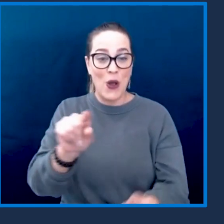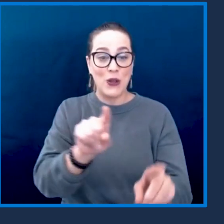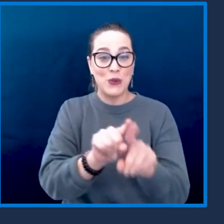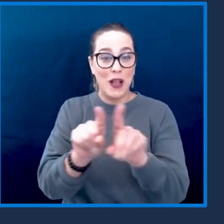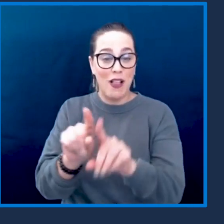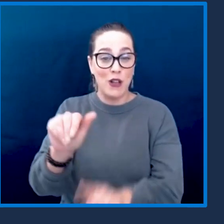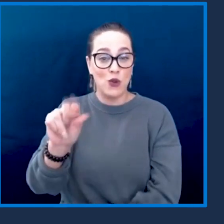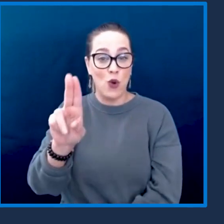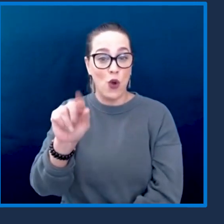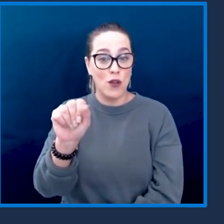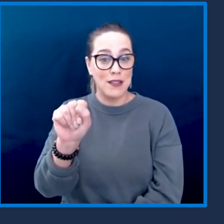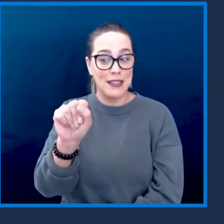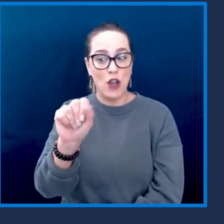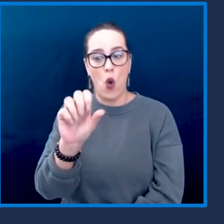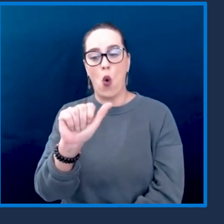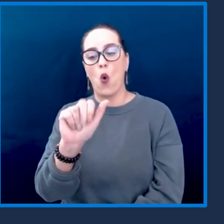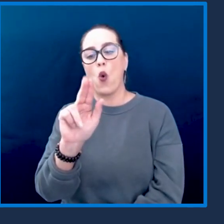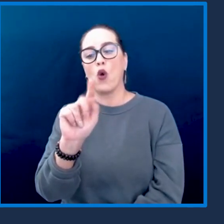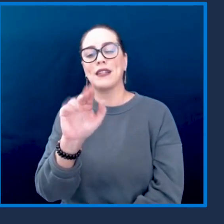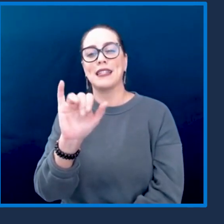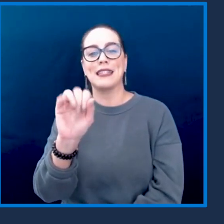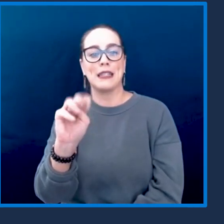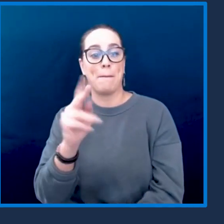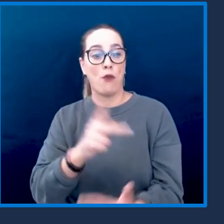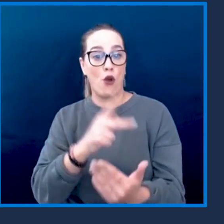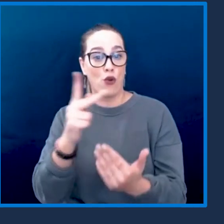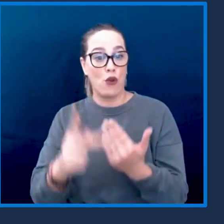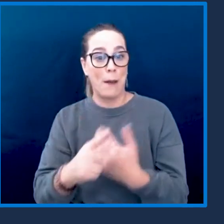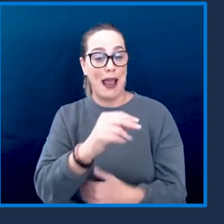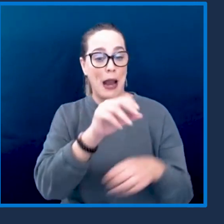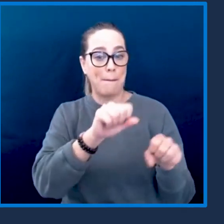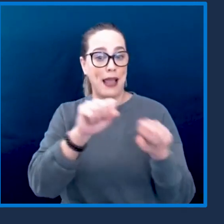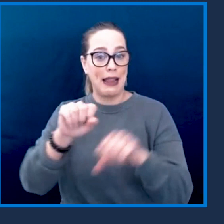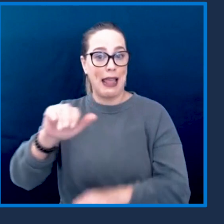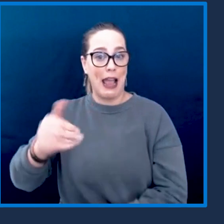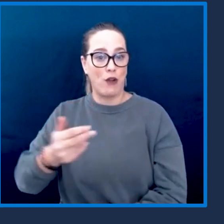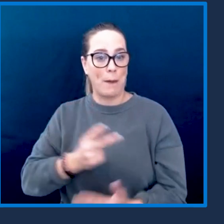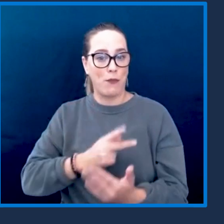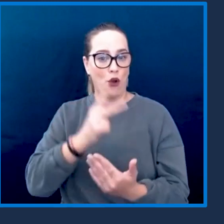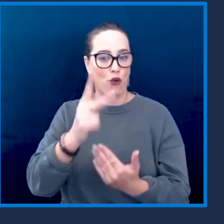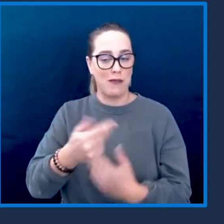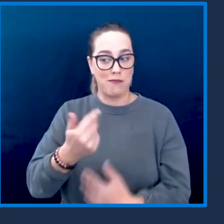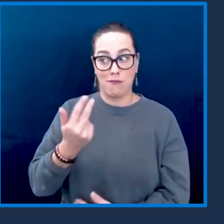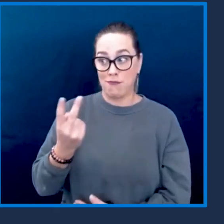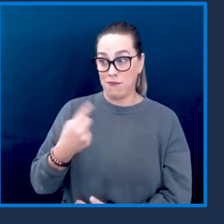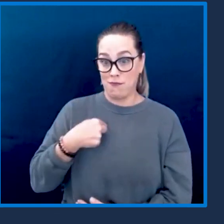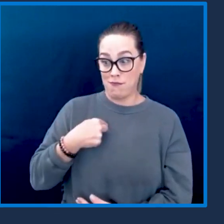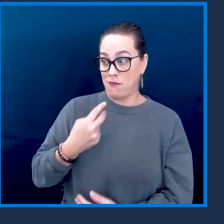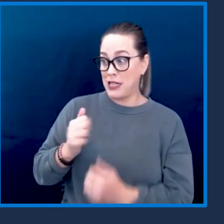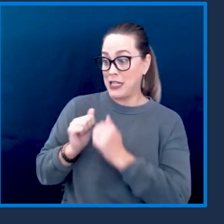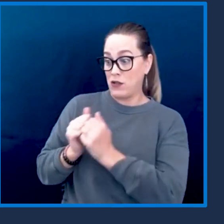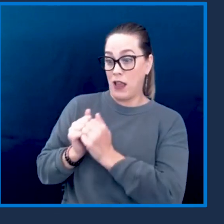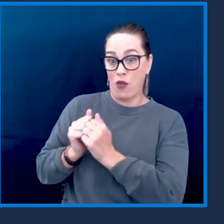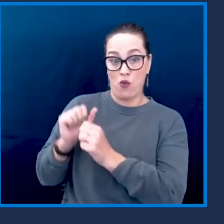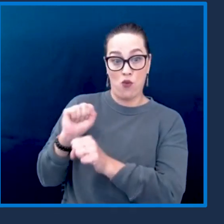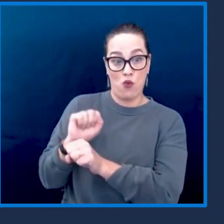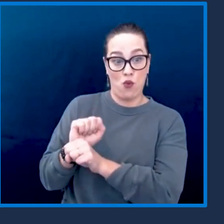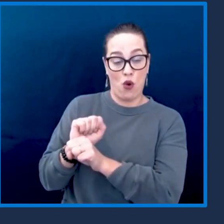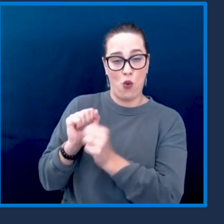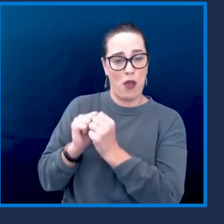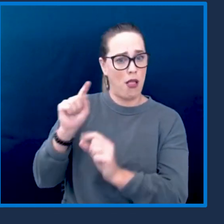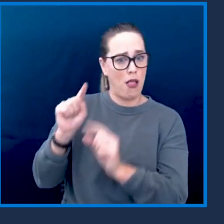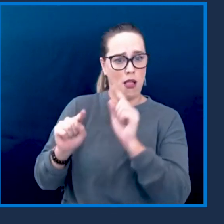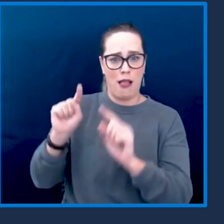Autism program, and our Ability Hiring program. I work closely with the team in talent acquisition, as well as many groups